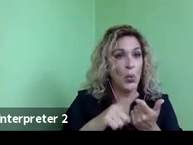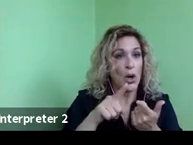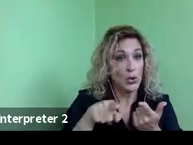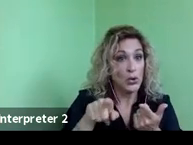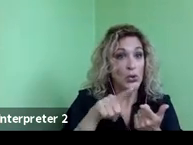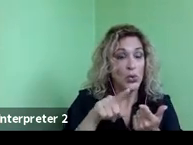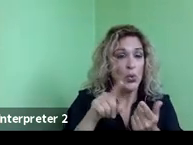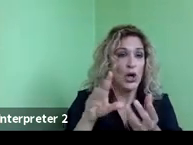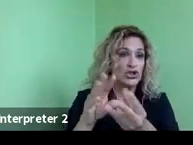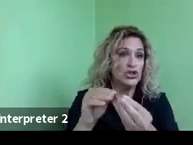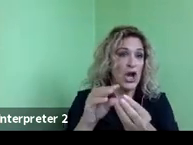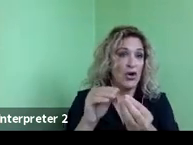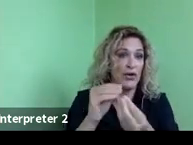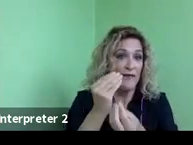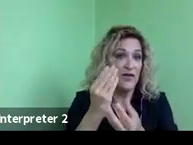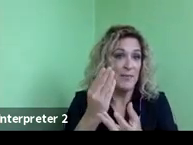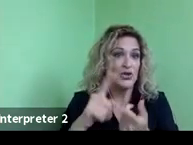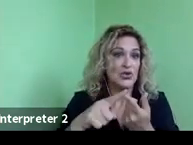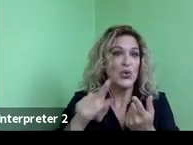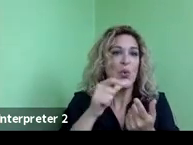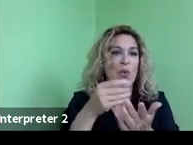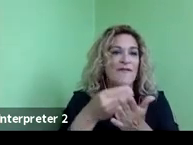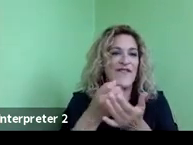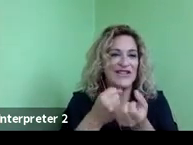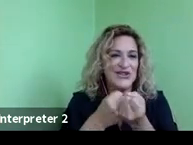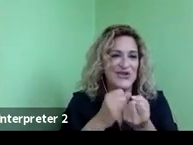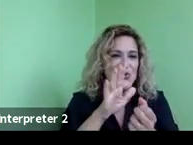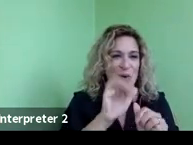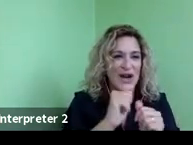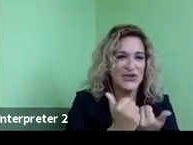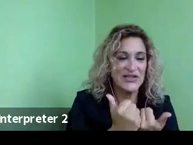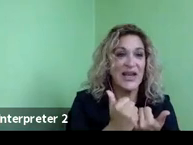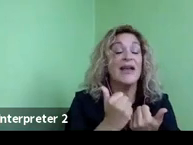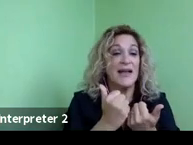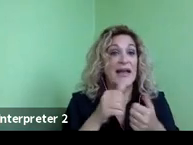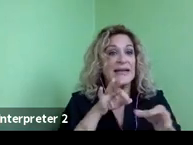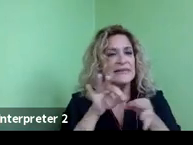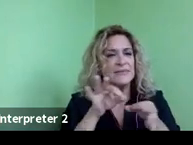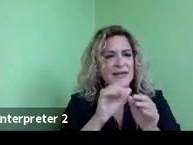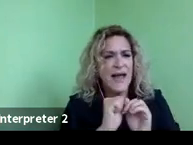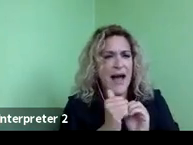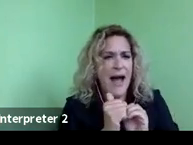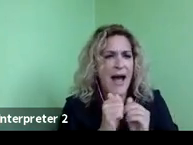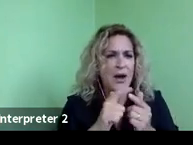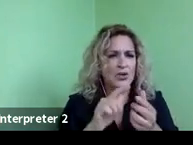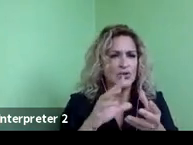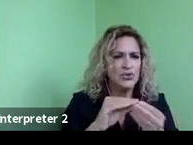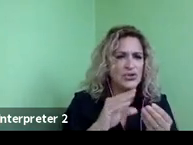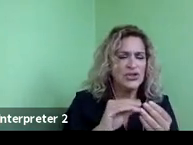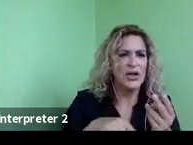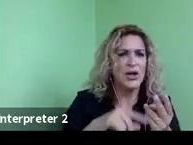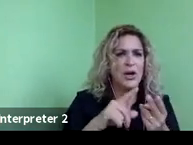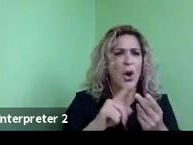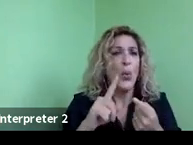demanding information, and it tells you what you can share and strategies for how to navigate that